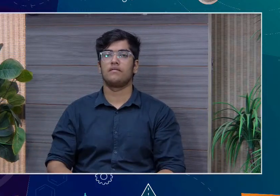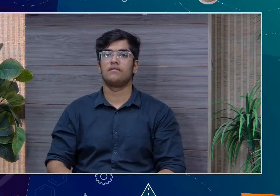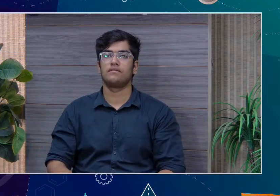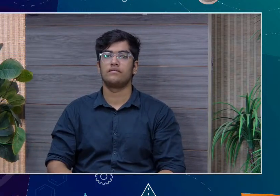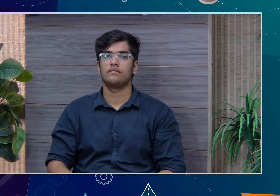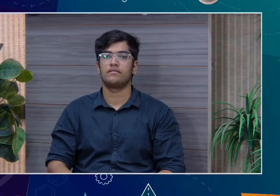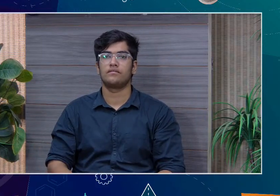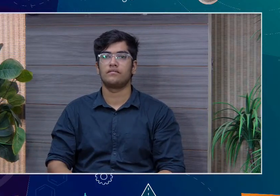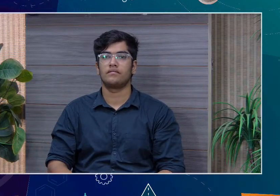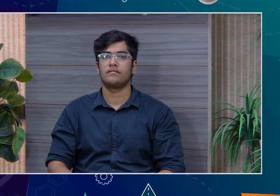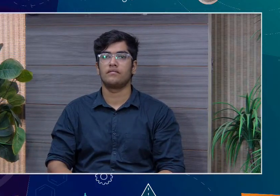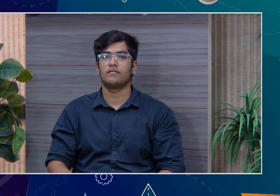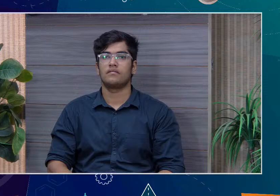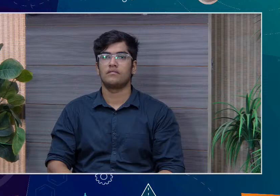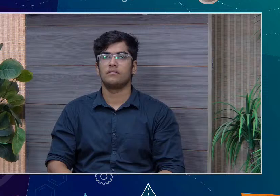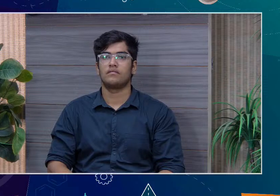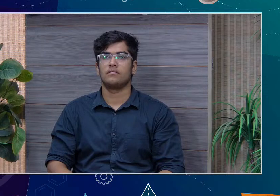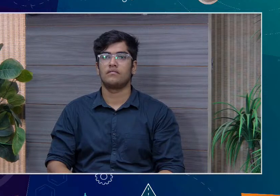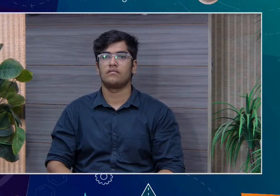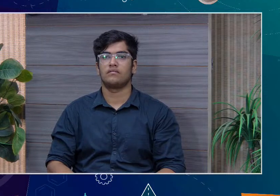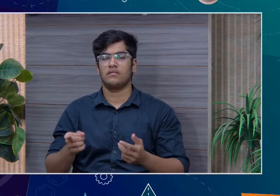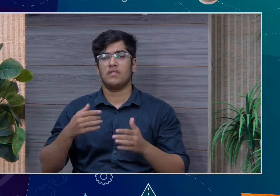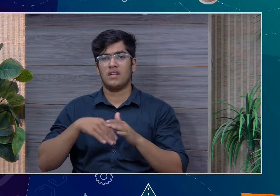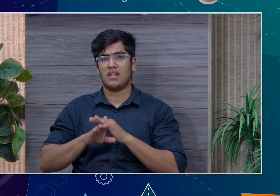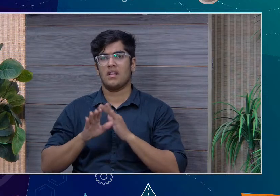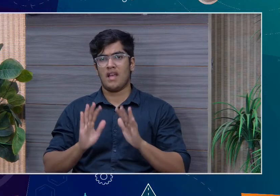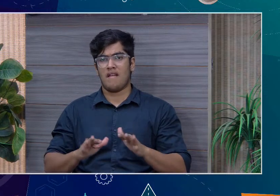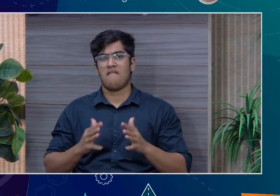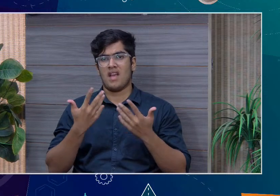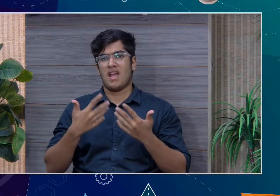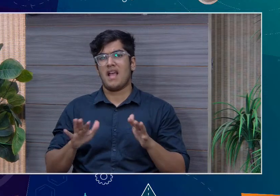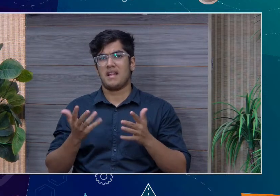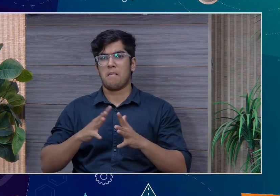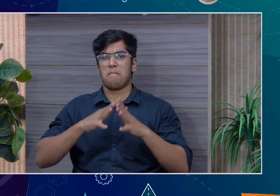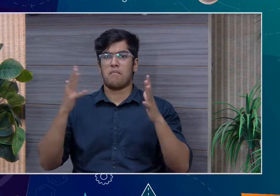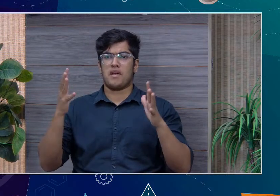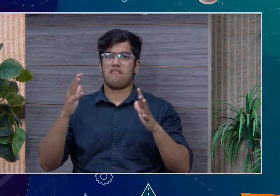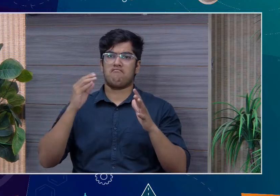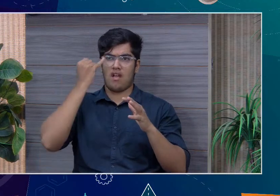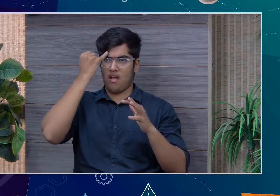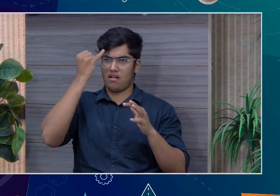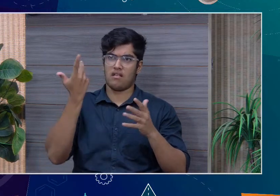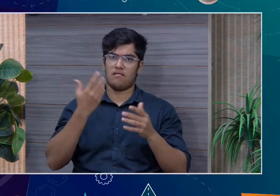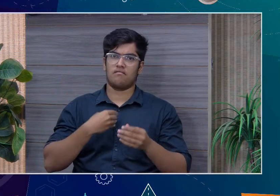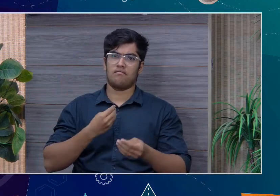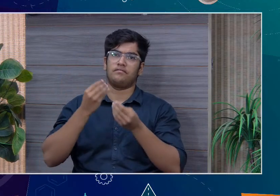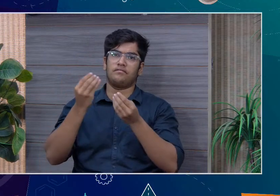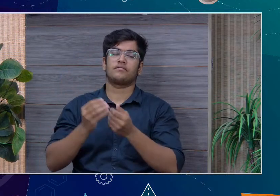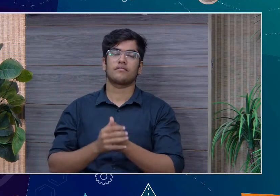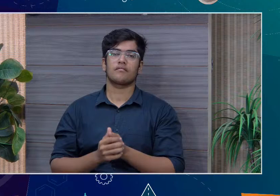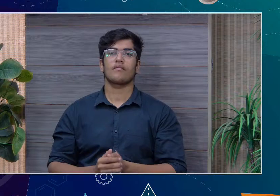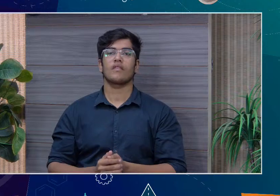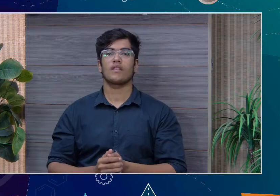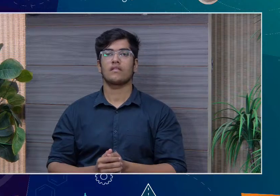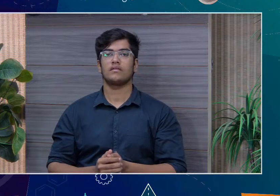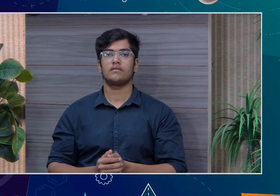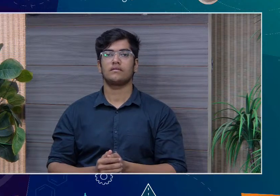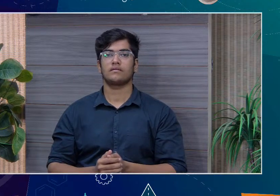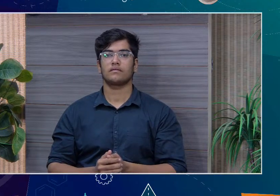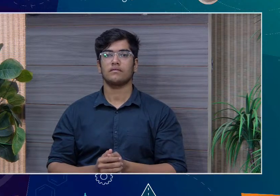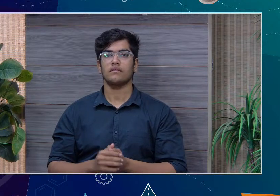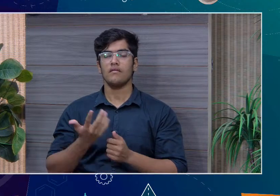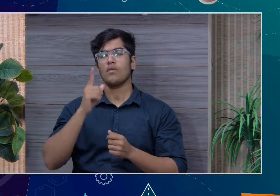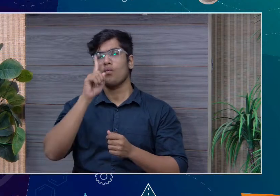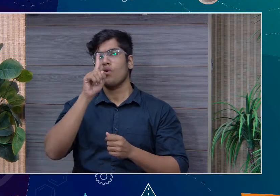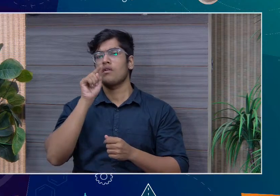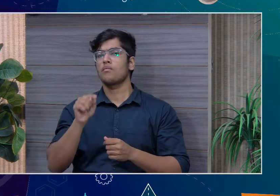right. So is there any big message we are getting from this entire story? Yes, ma'am. See, the one